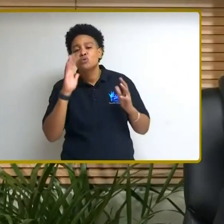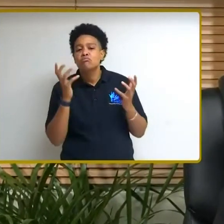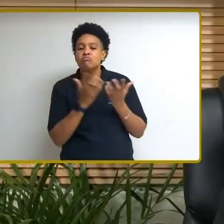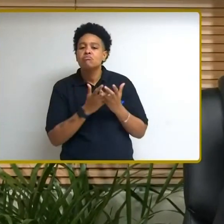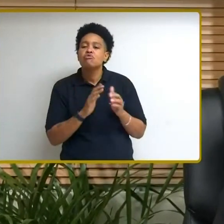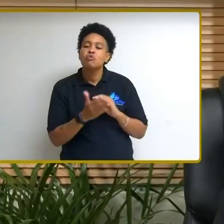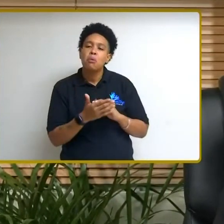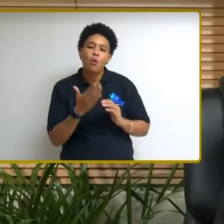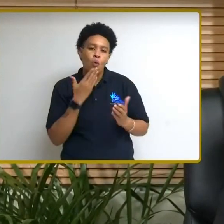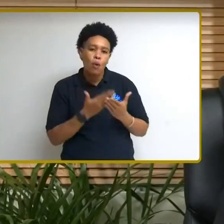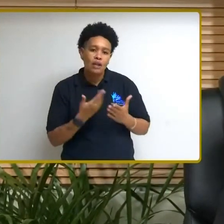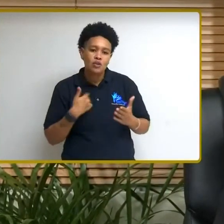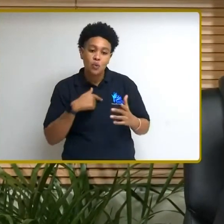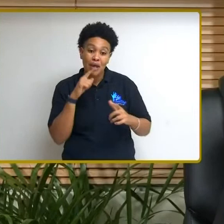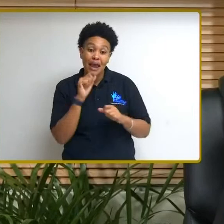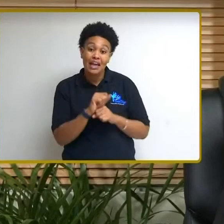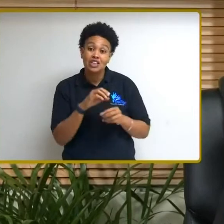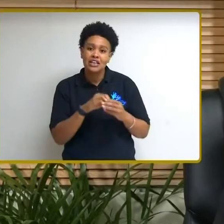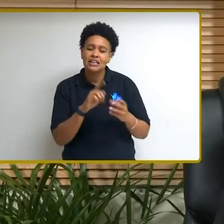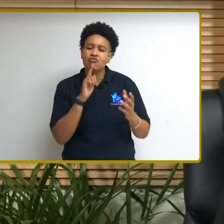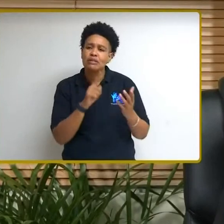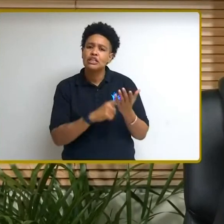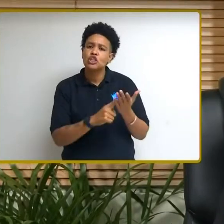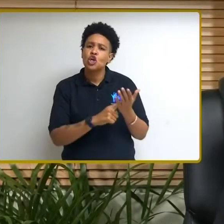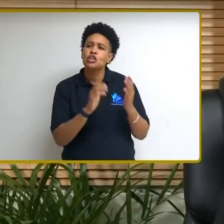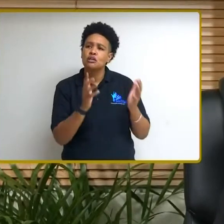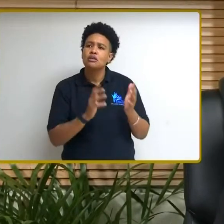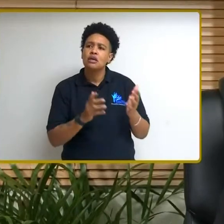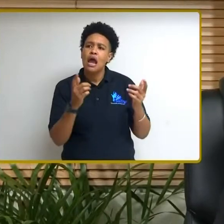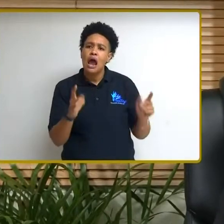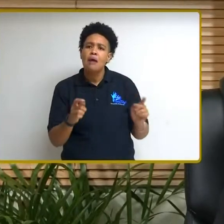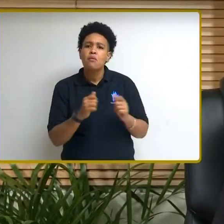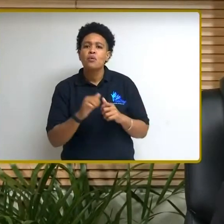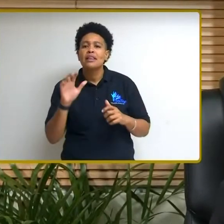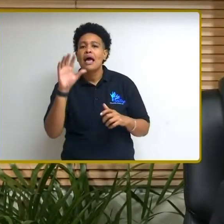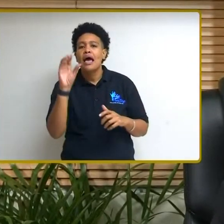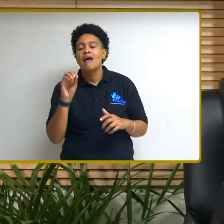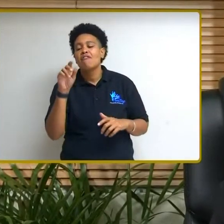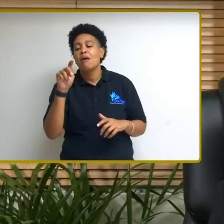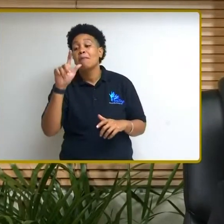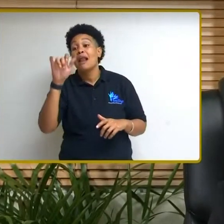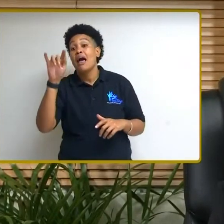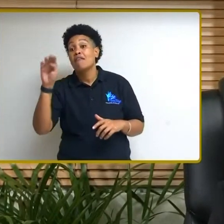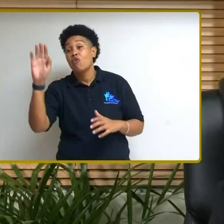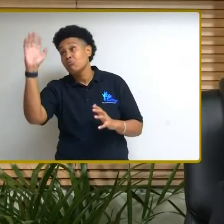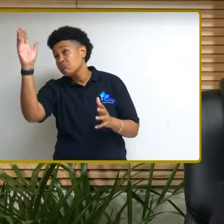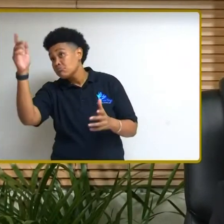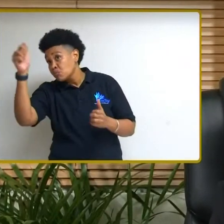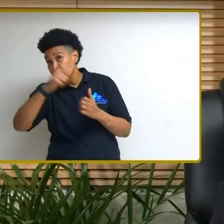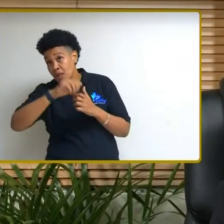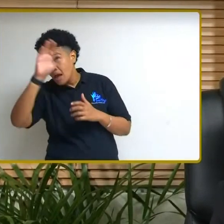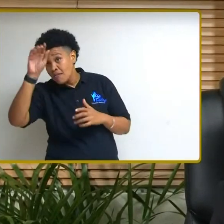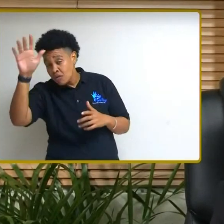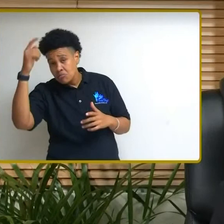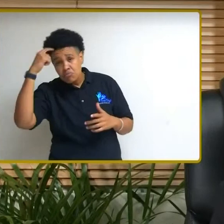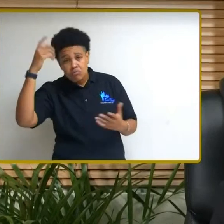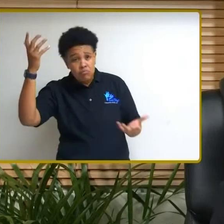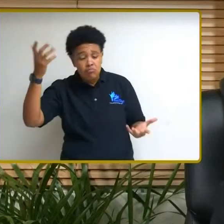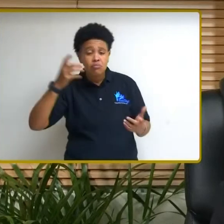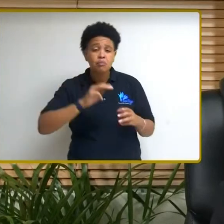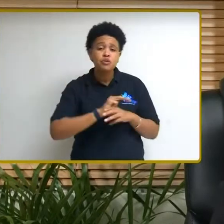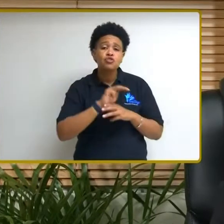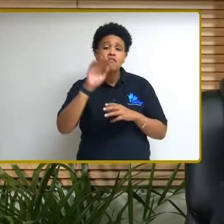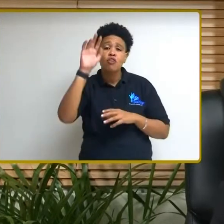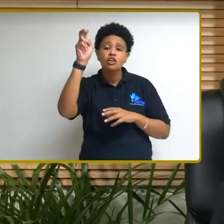Jamaica very well. So we are actually in discussions with the African platform, the Ministry of Foreign Affairs and